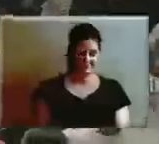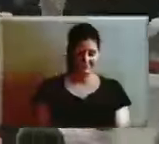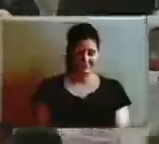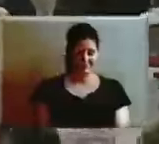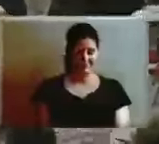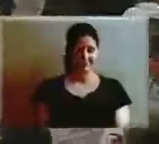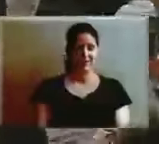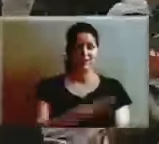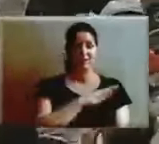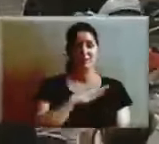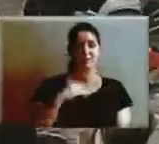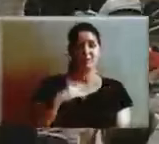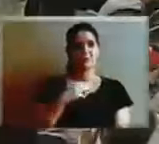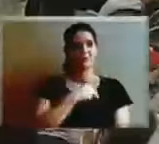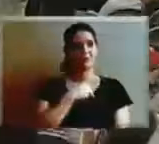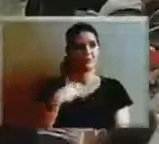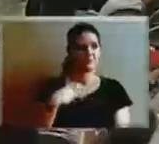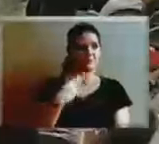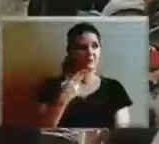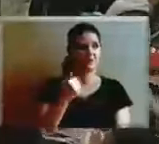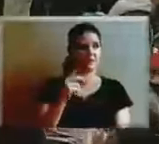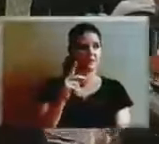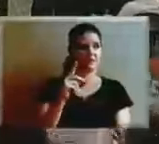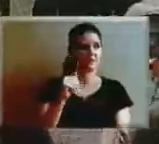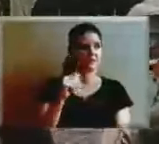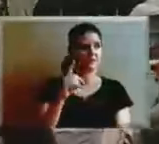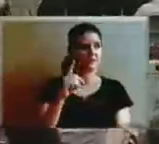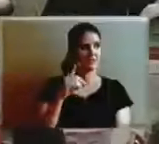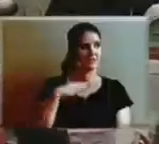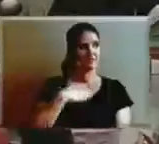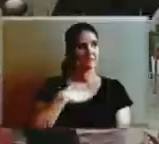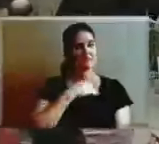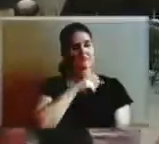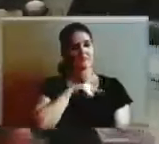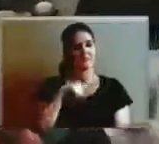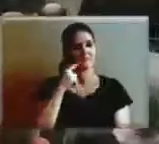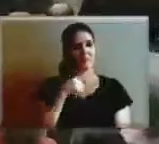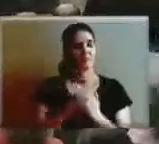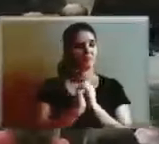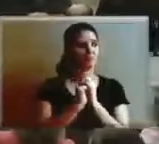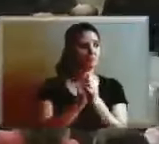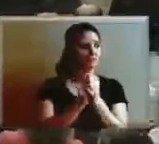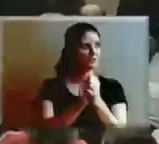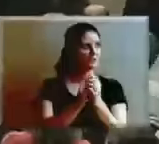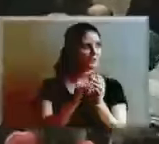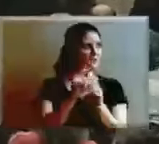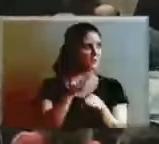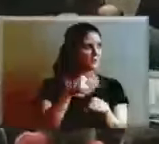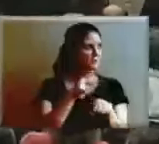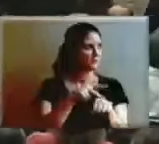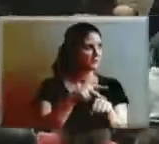Board Member Carol Ann Haddad, would you please come up to congratulate the principals in